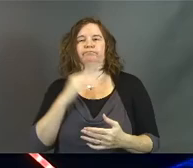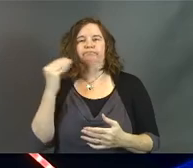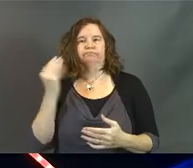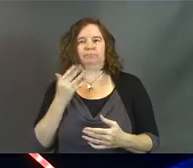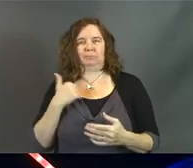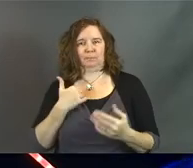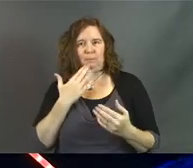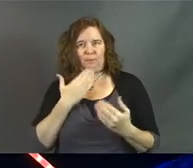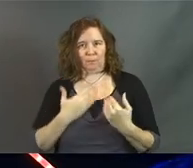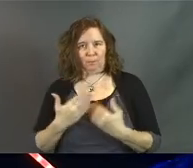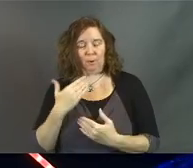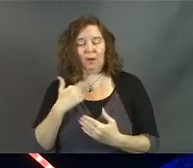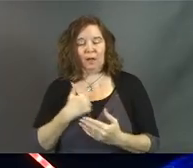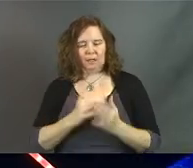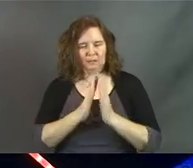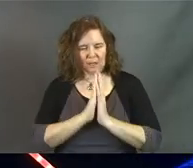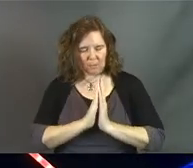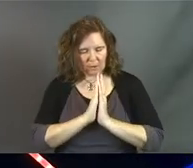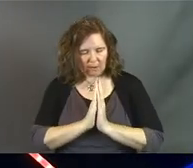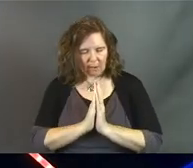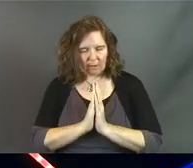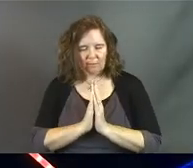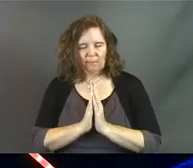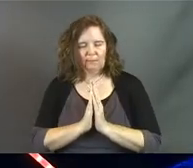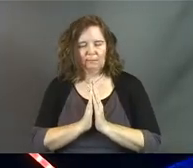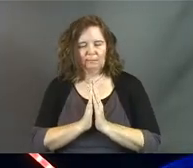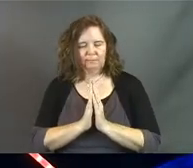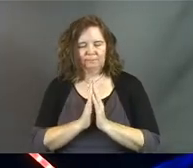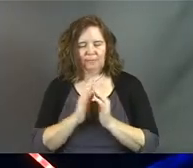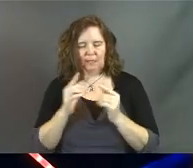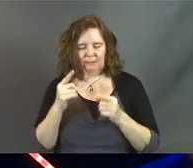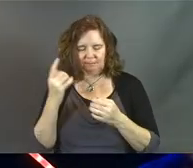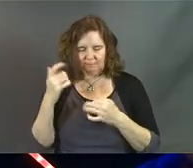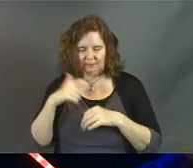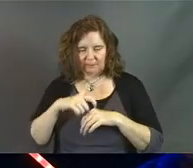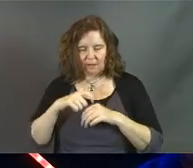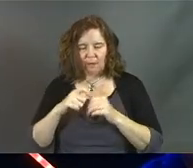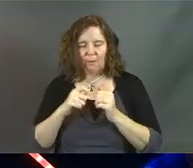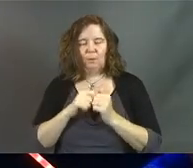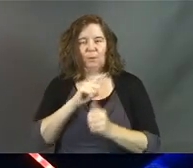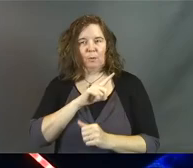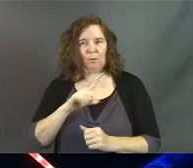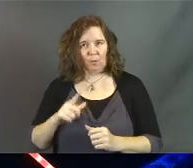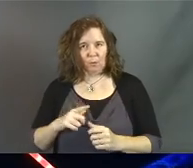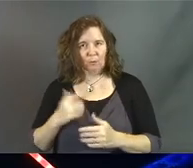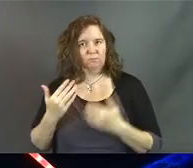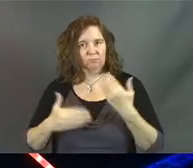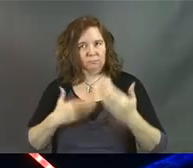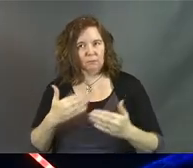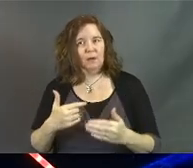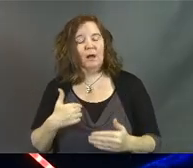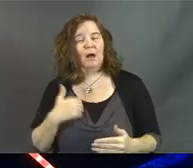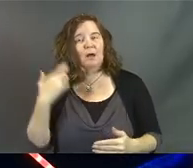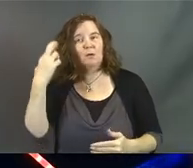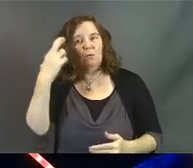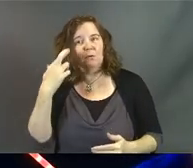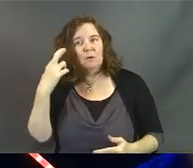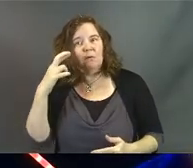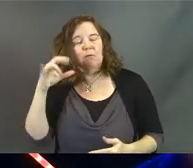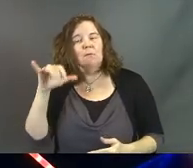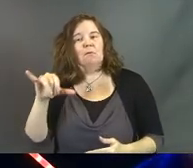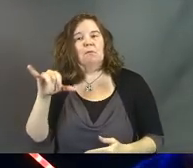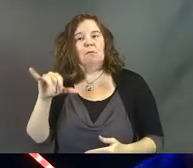morning as I was praying and spending time with the Lord. I realized